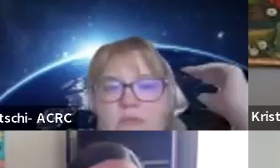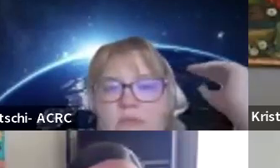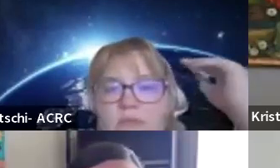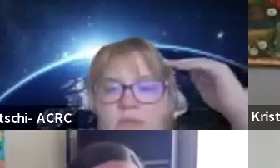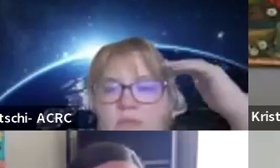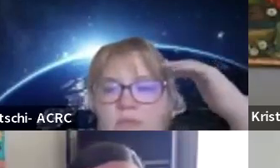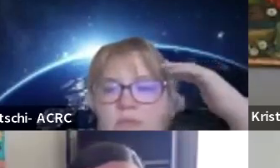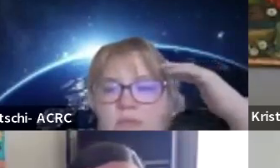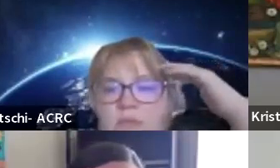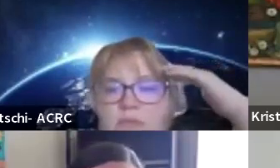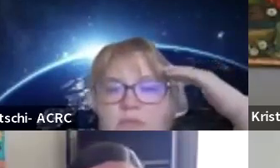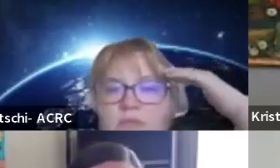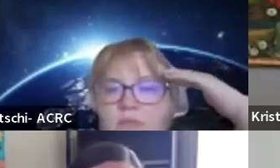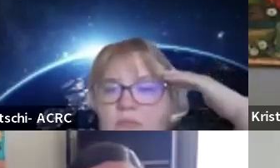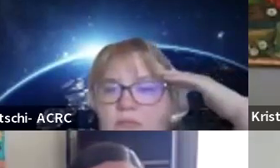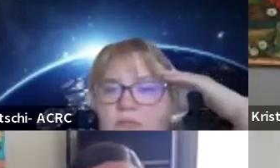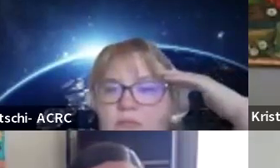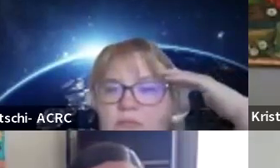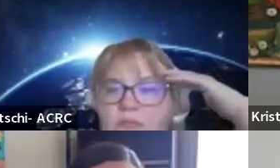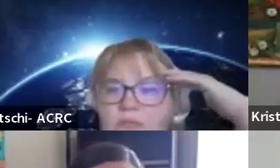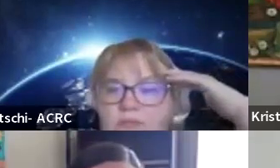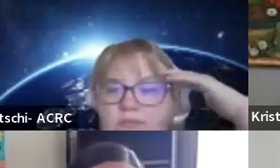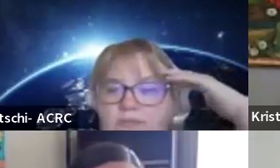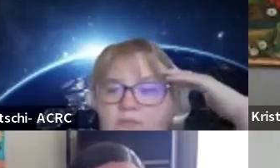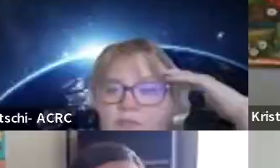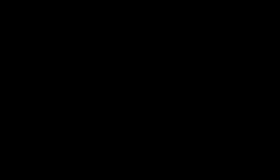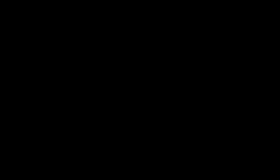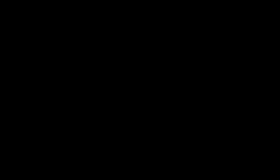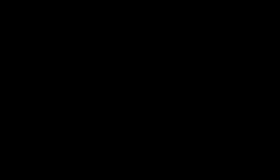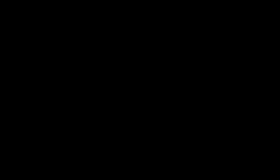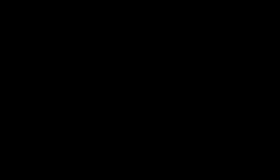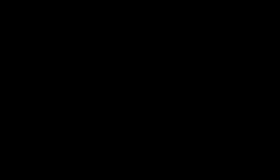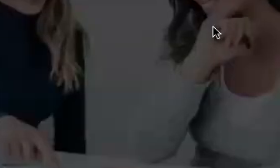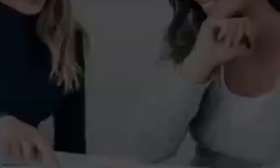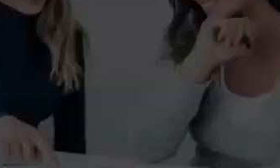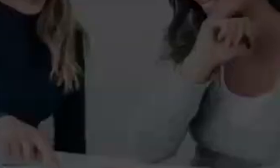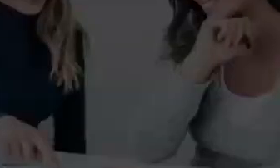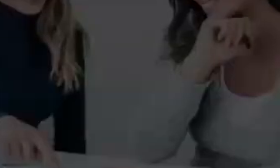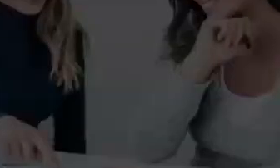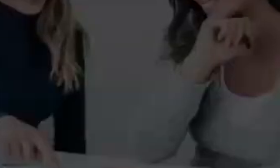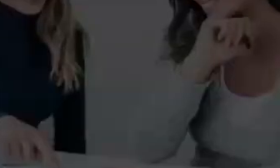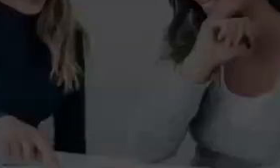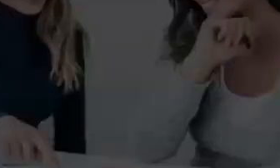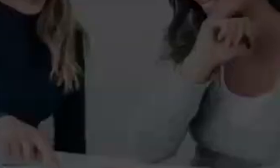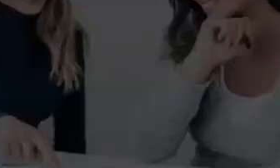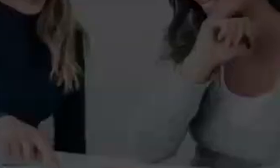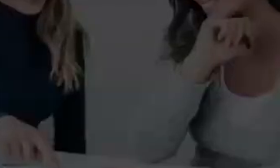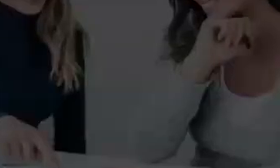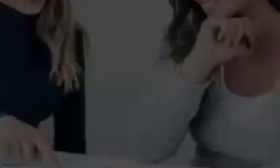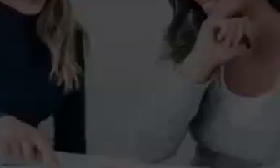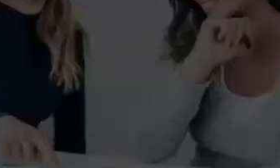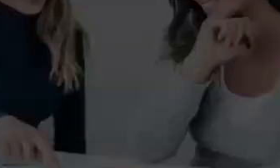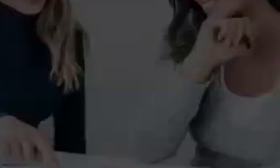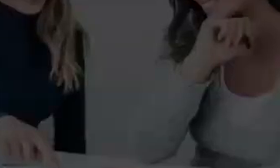believe I made you a co-host so you can share your screen. Great, thank you. Hello, everyone. My name is Lisa Kelleher. I'm the founder of